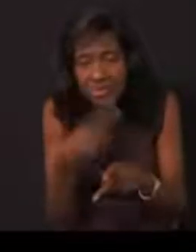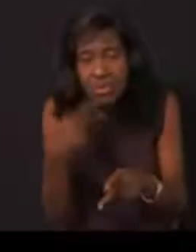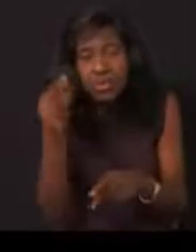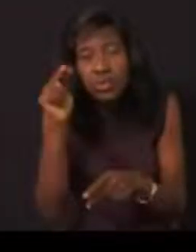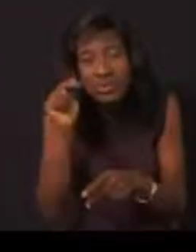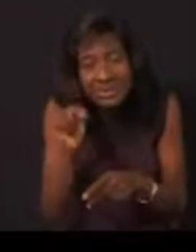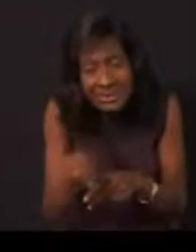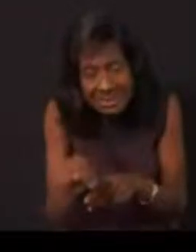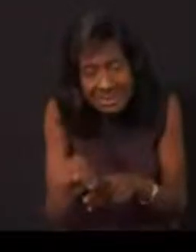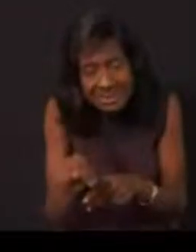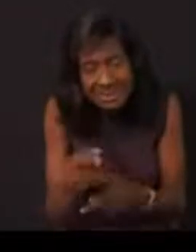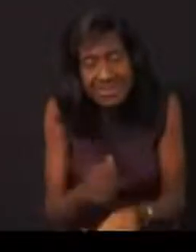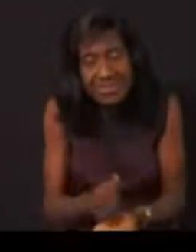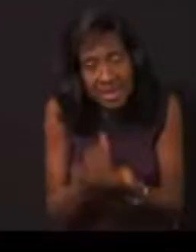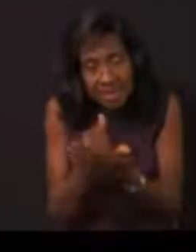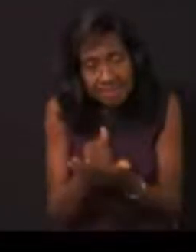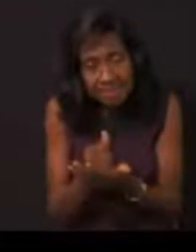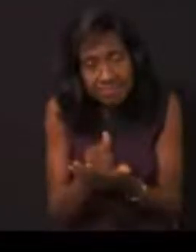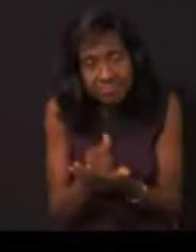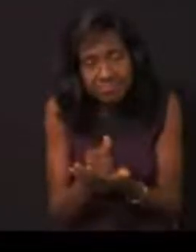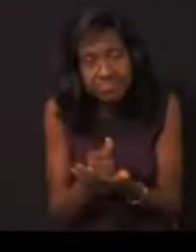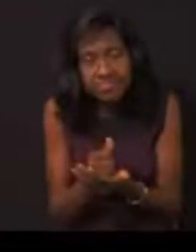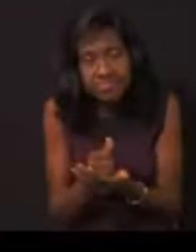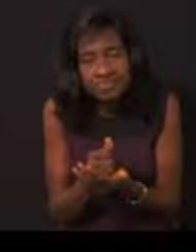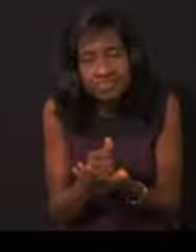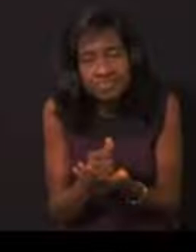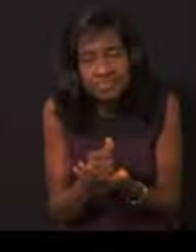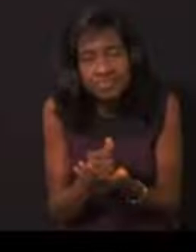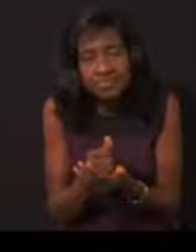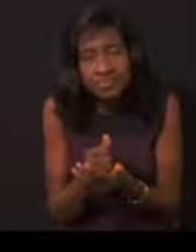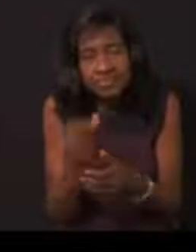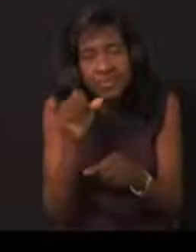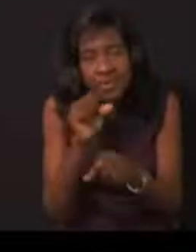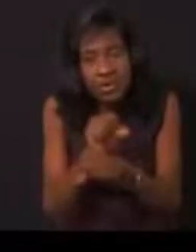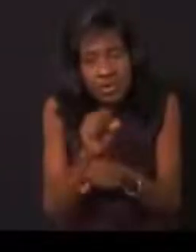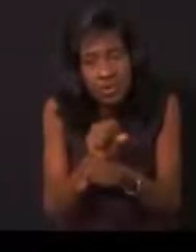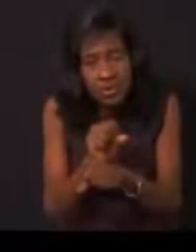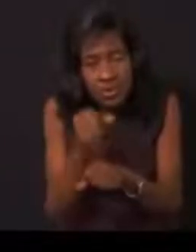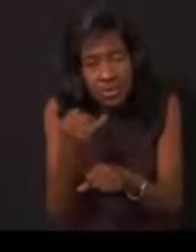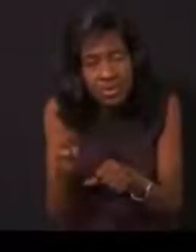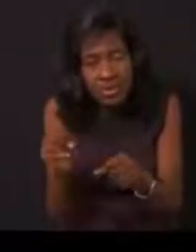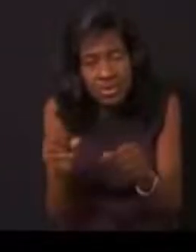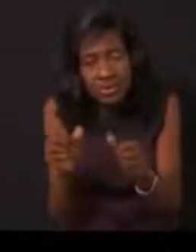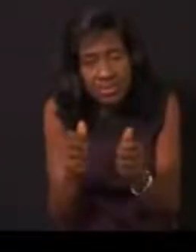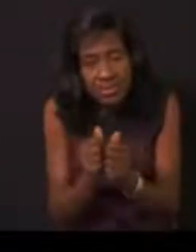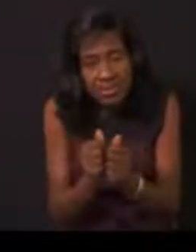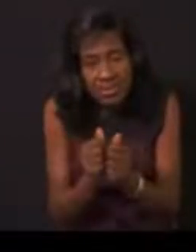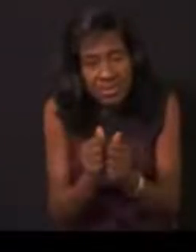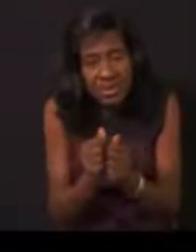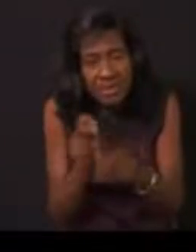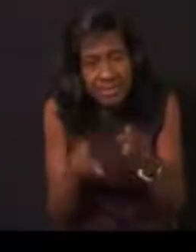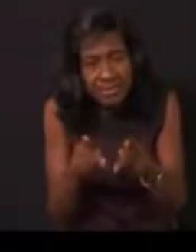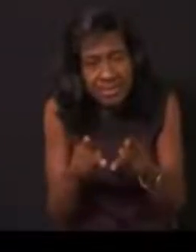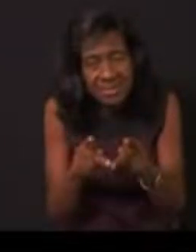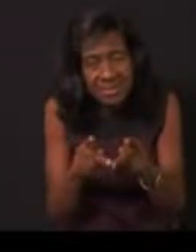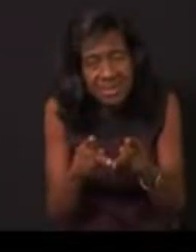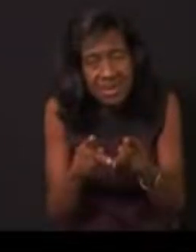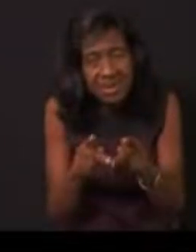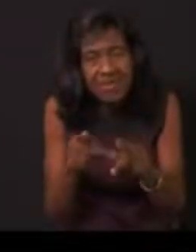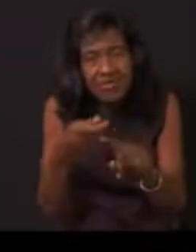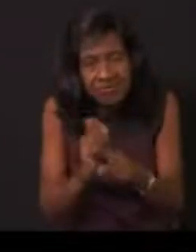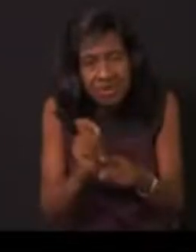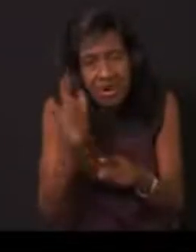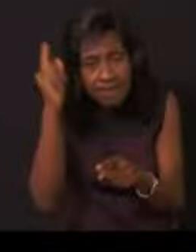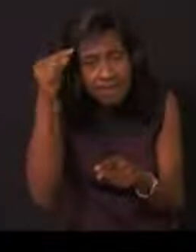become apparent to us. Now, in particular, we're working with colleagues across the government and in the community to ensure that